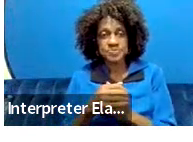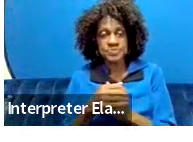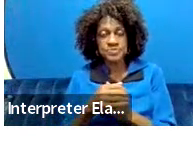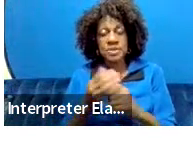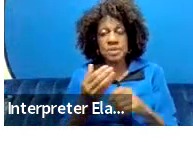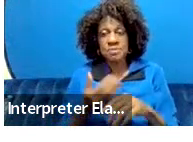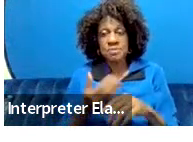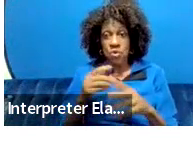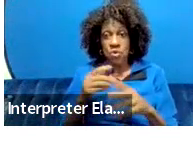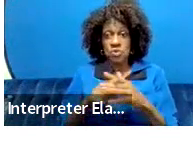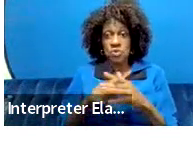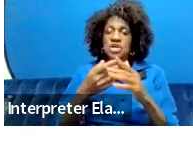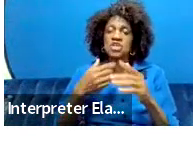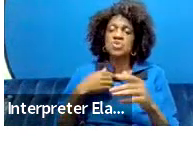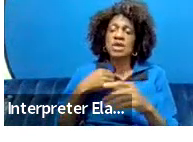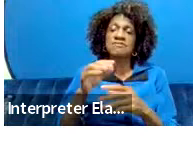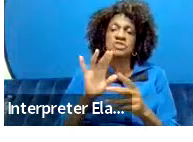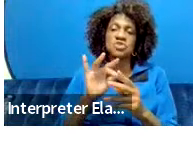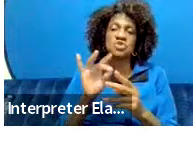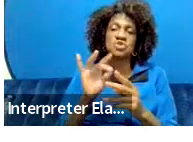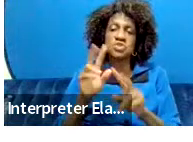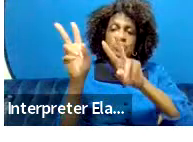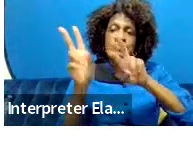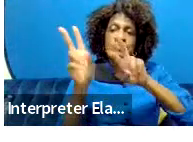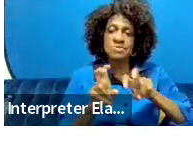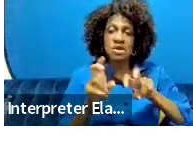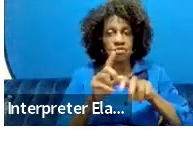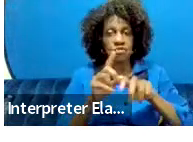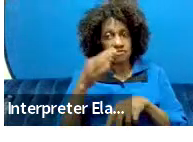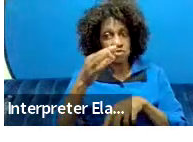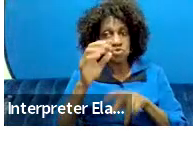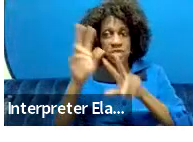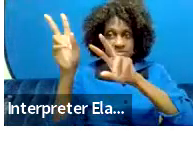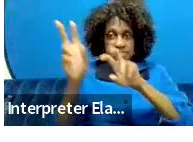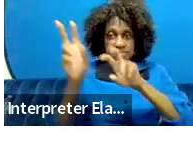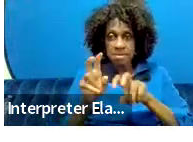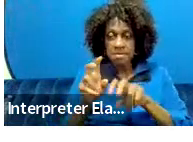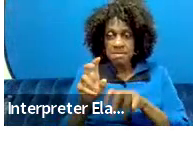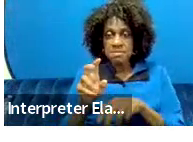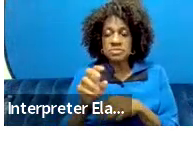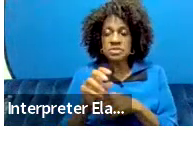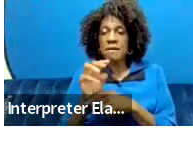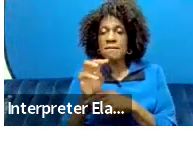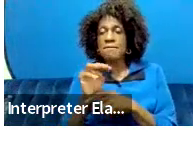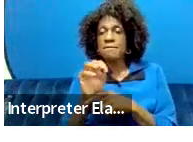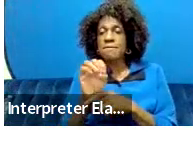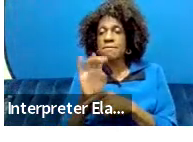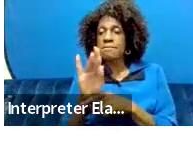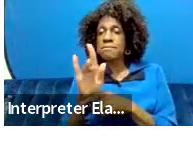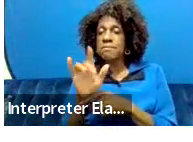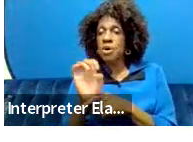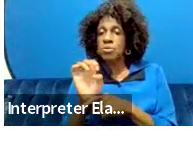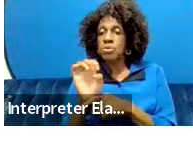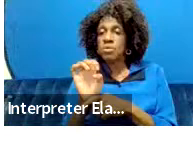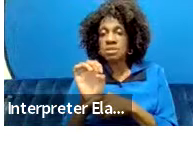Prior to the session, you had the option to download, or for the future, to download the mobile app on your phone or a tablet